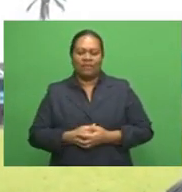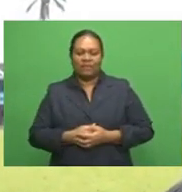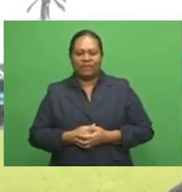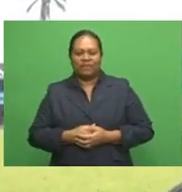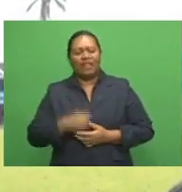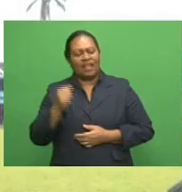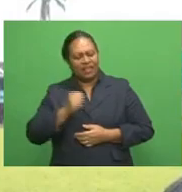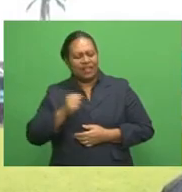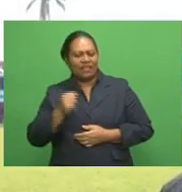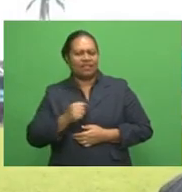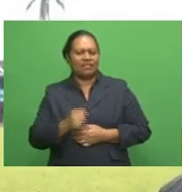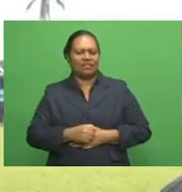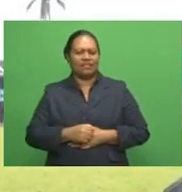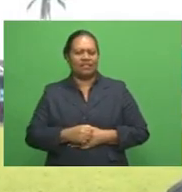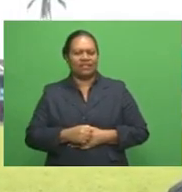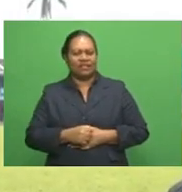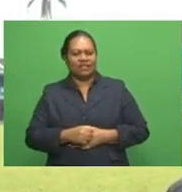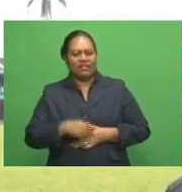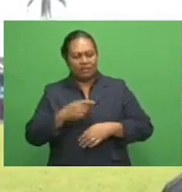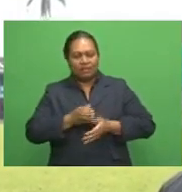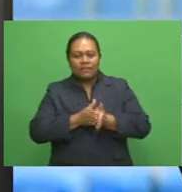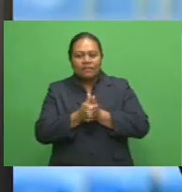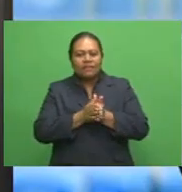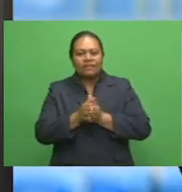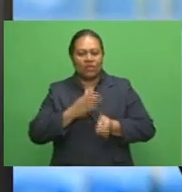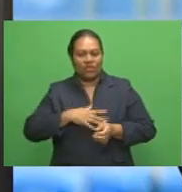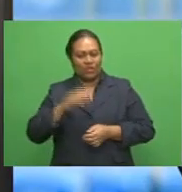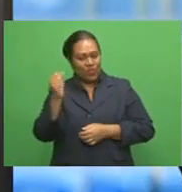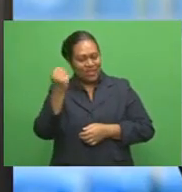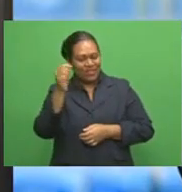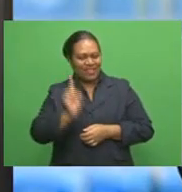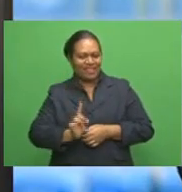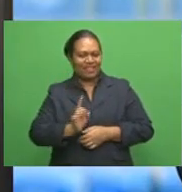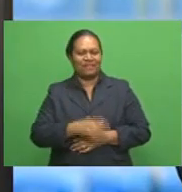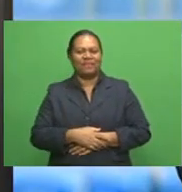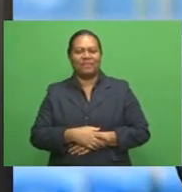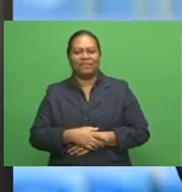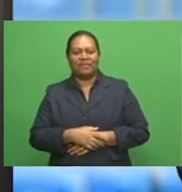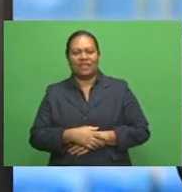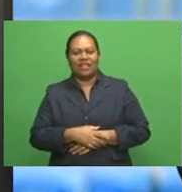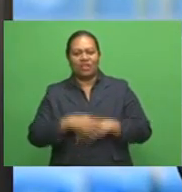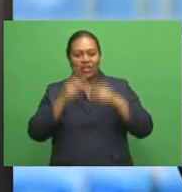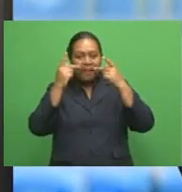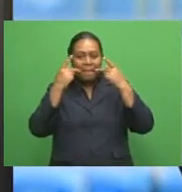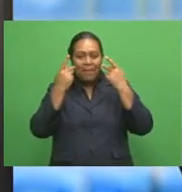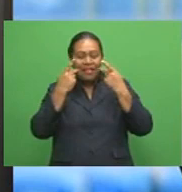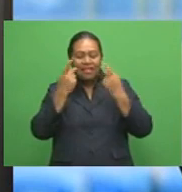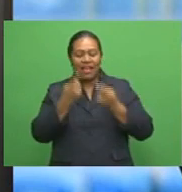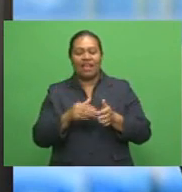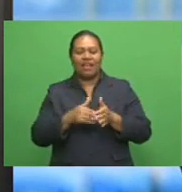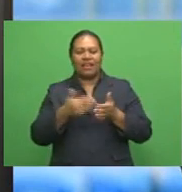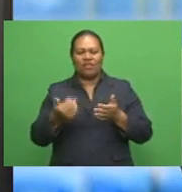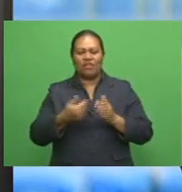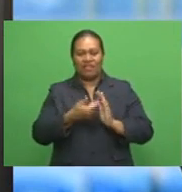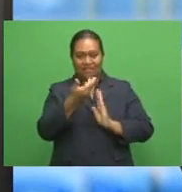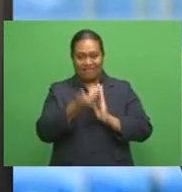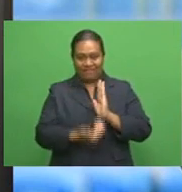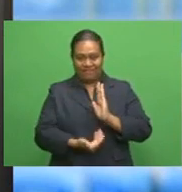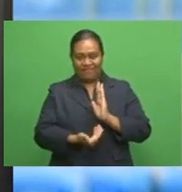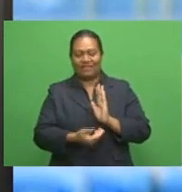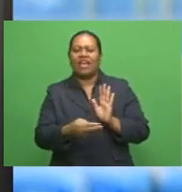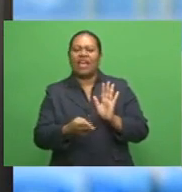yeah, they were all eager to win today. The Penrith Panthers retained their competition lead on the NRL ladder with